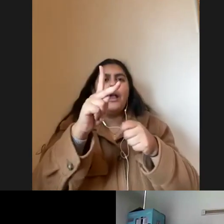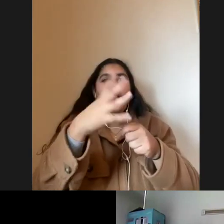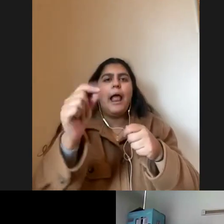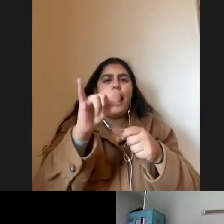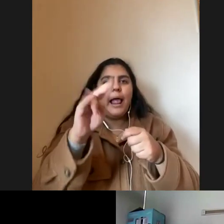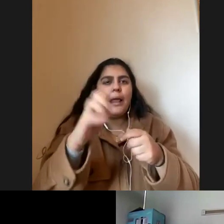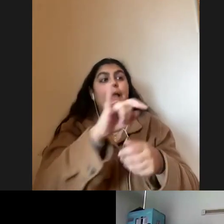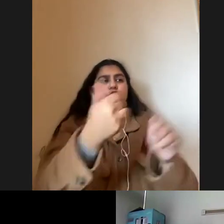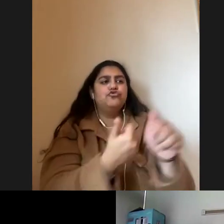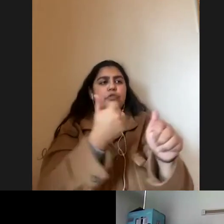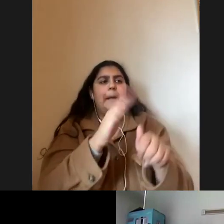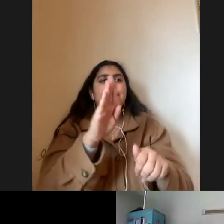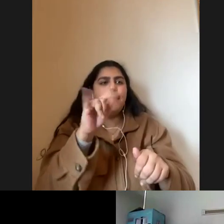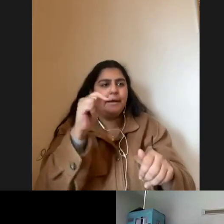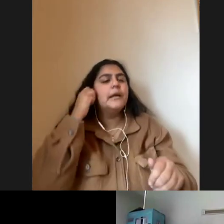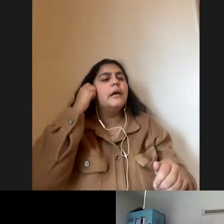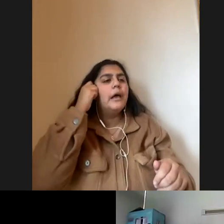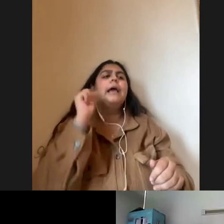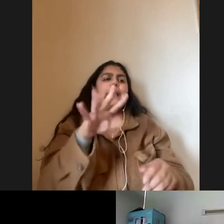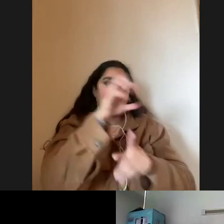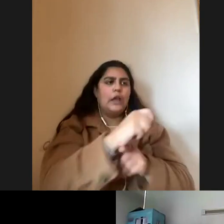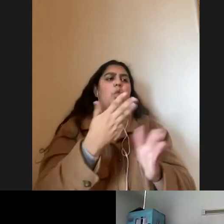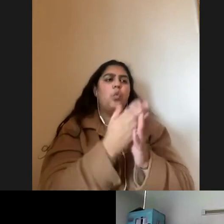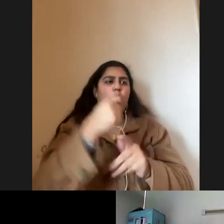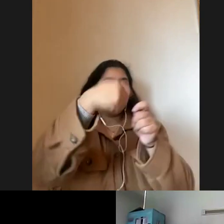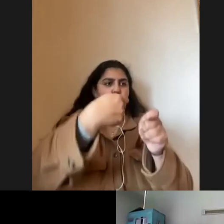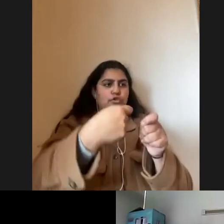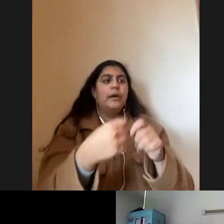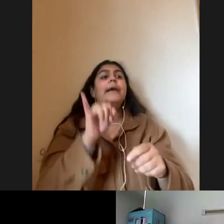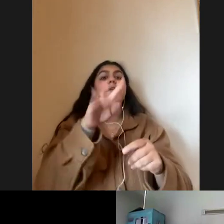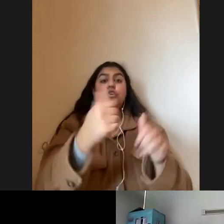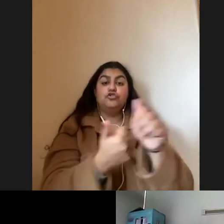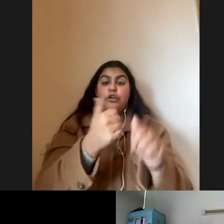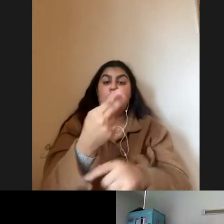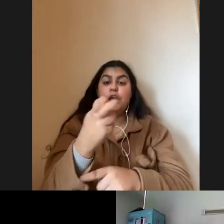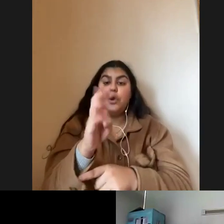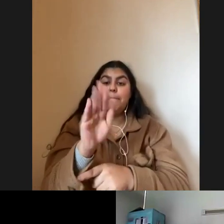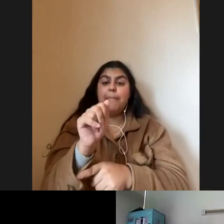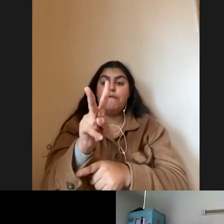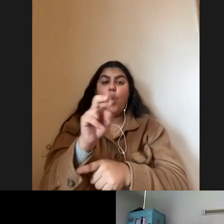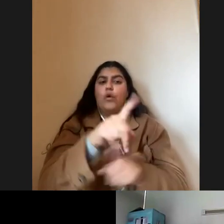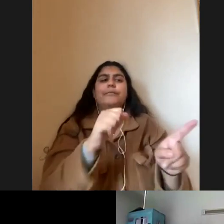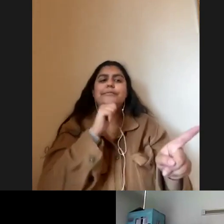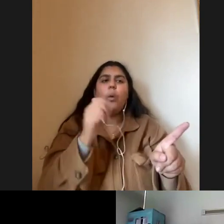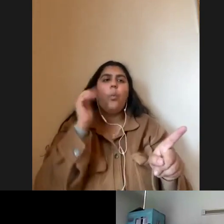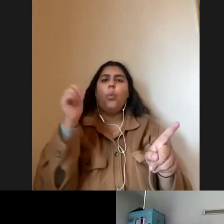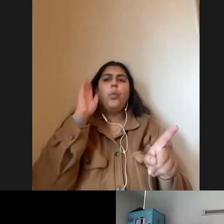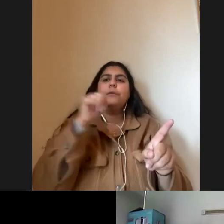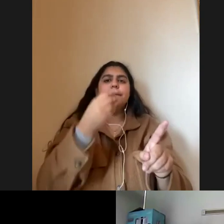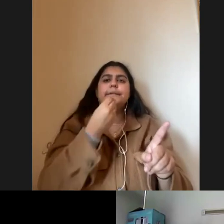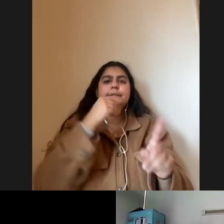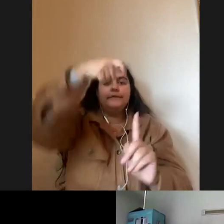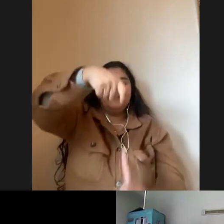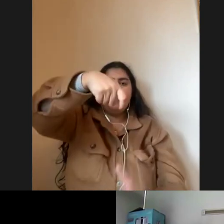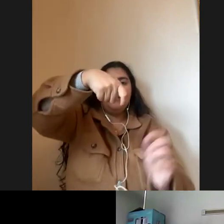something like that. You can use that to catch them. Otherwise, if you're chasing after herbivores, you can't like leave a hook out because it probably won't bite it. So we have